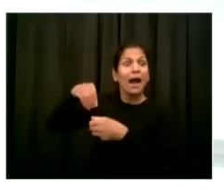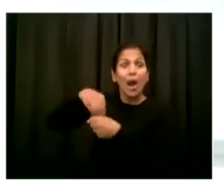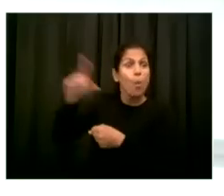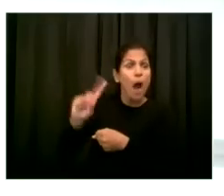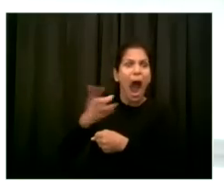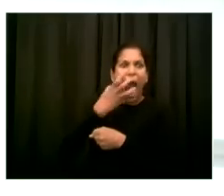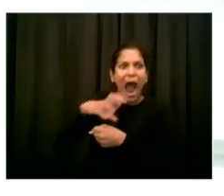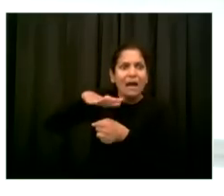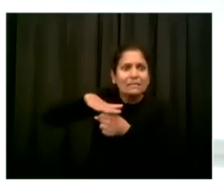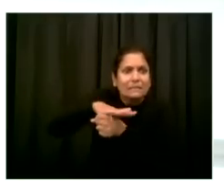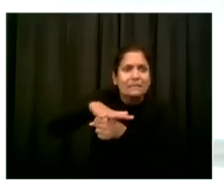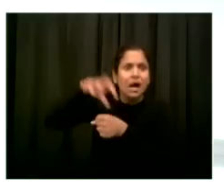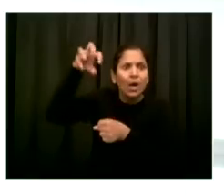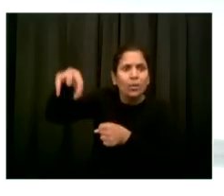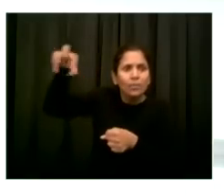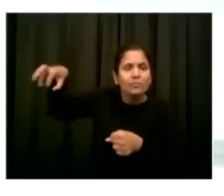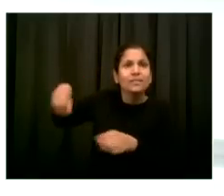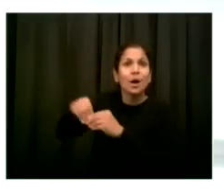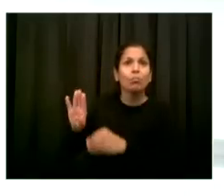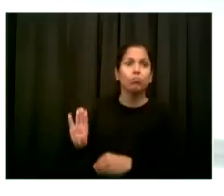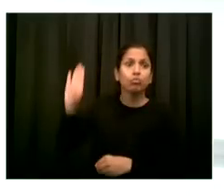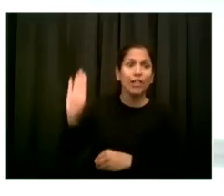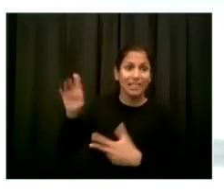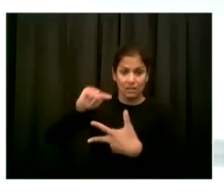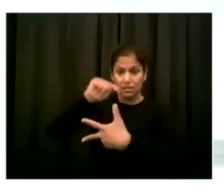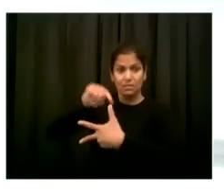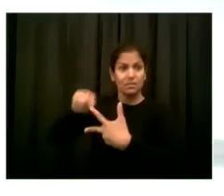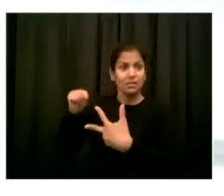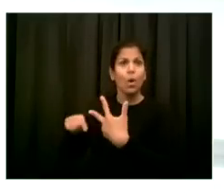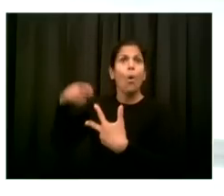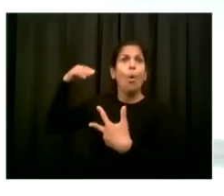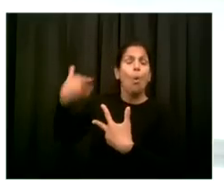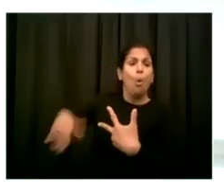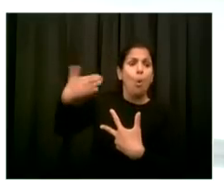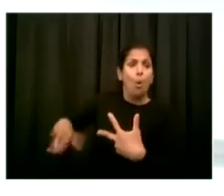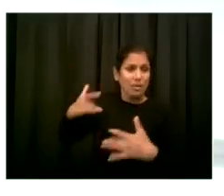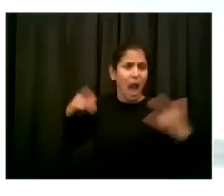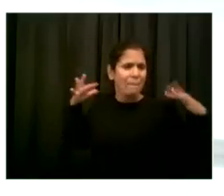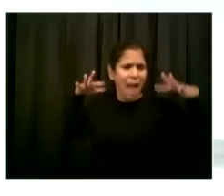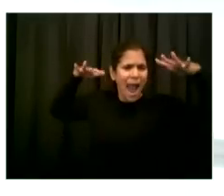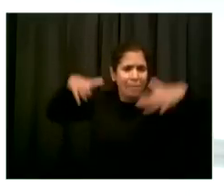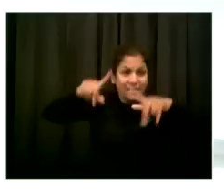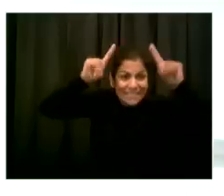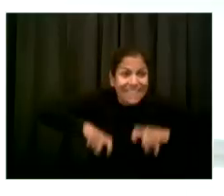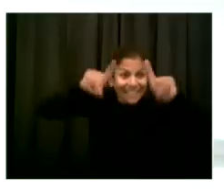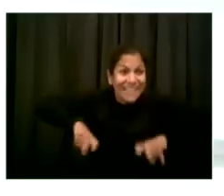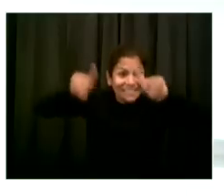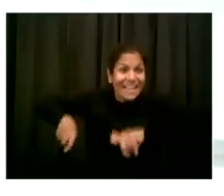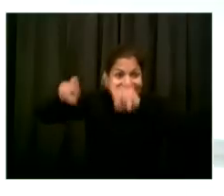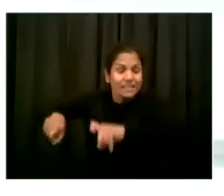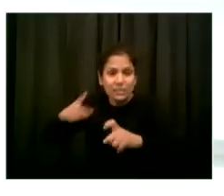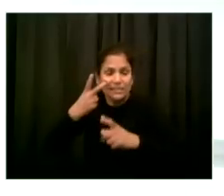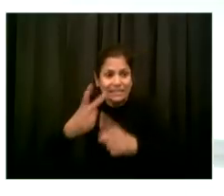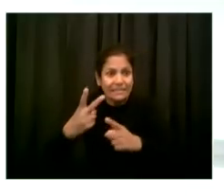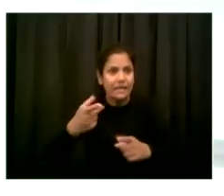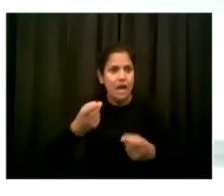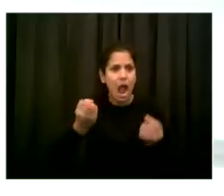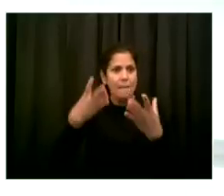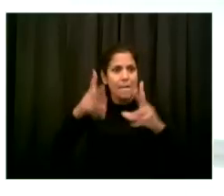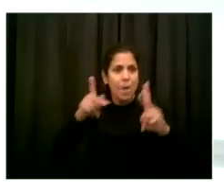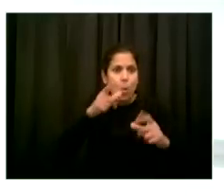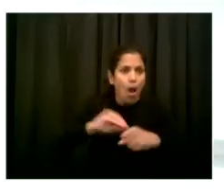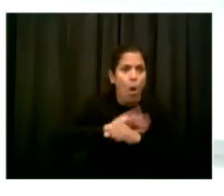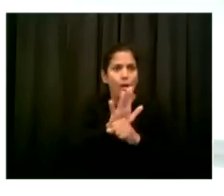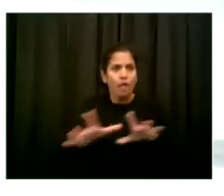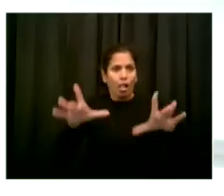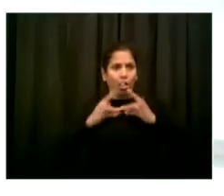in the red and orange zones in the state designation. And that's why, we